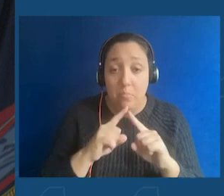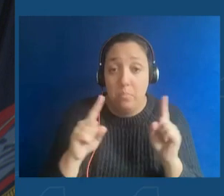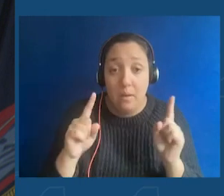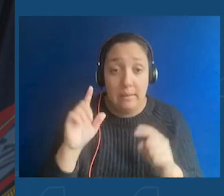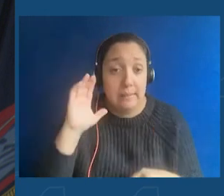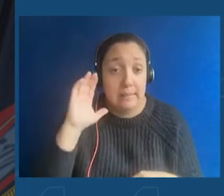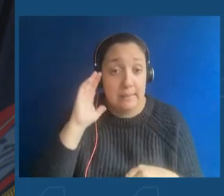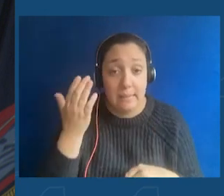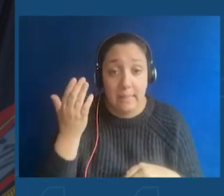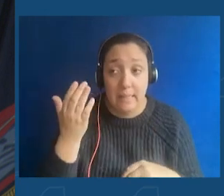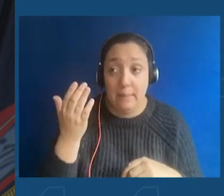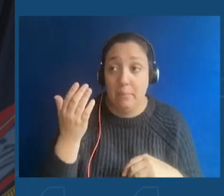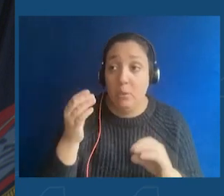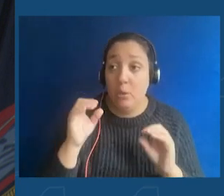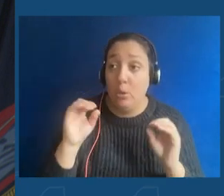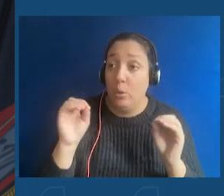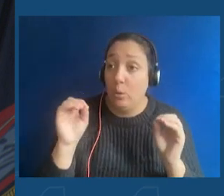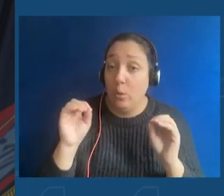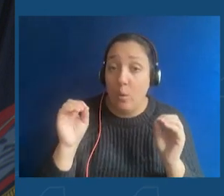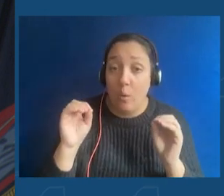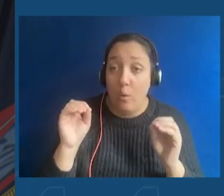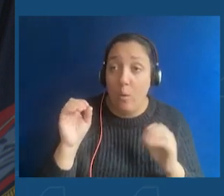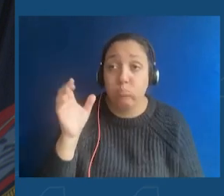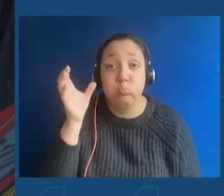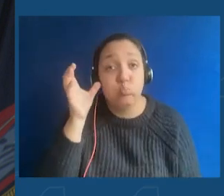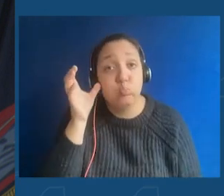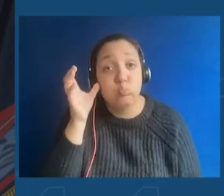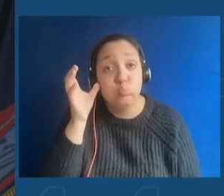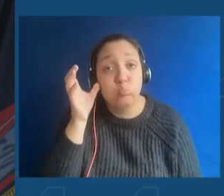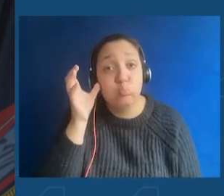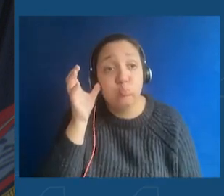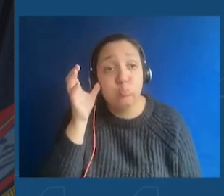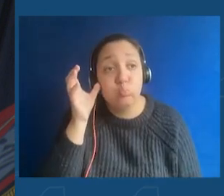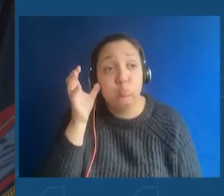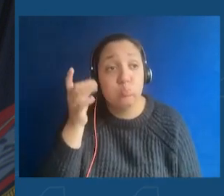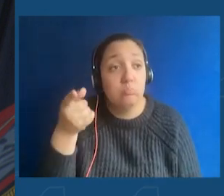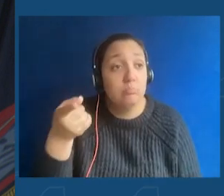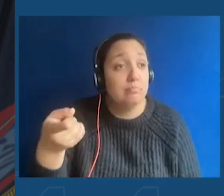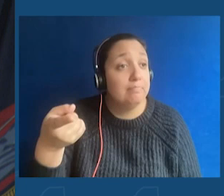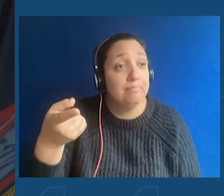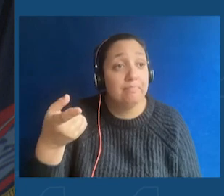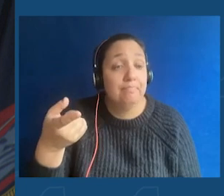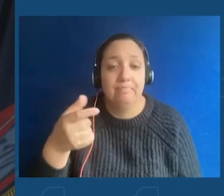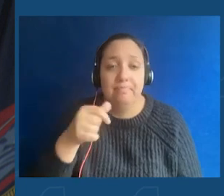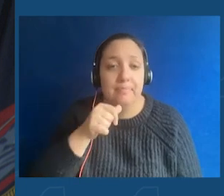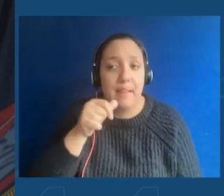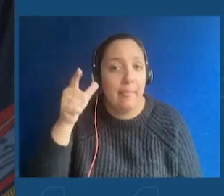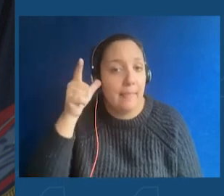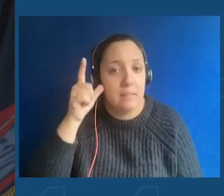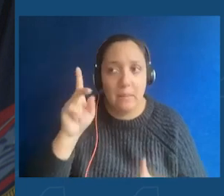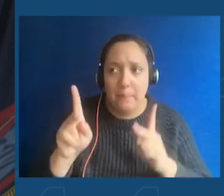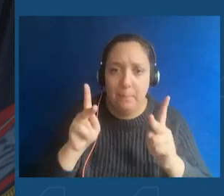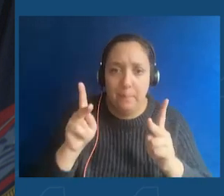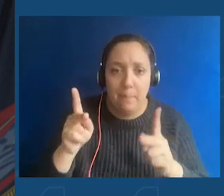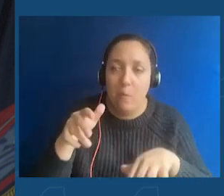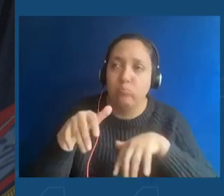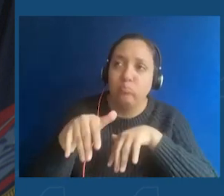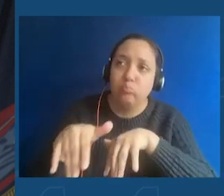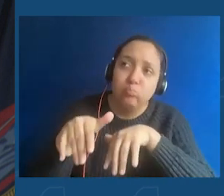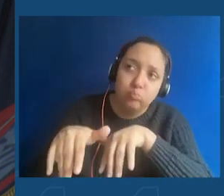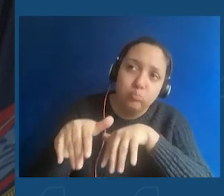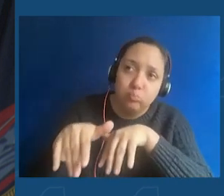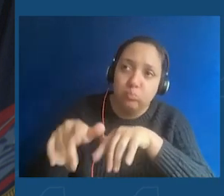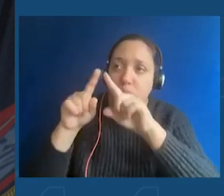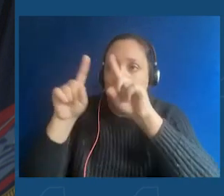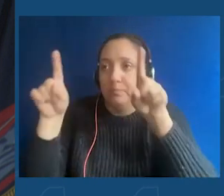the protests, the people saying, don't do this to the women of this country. They turned a deaf ear. And now the